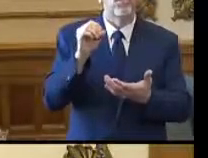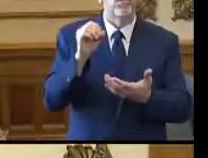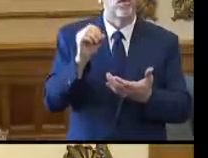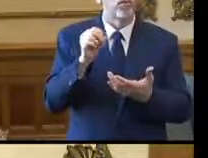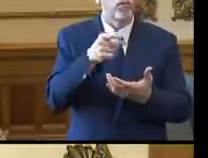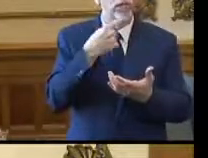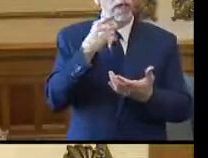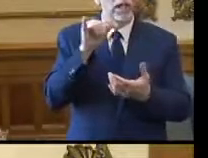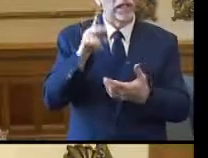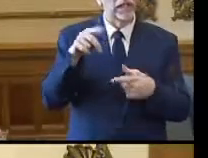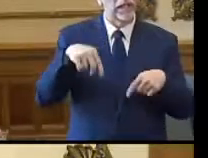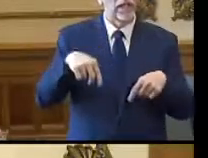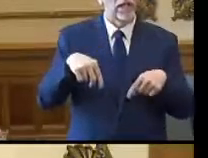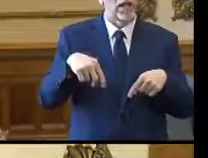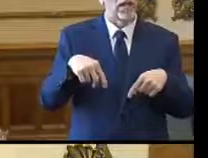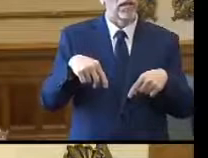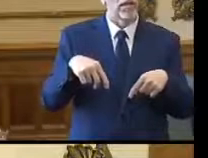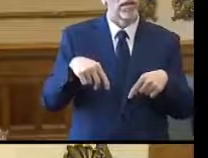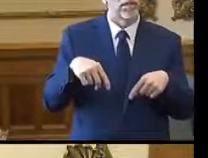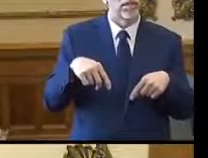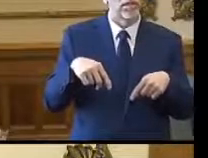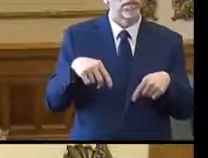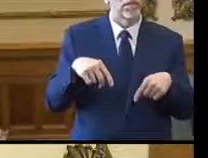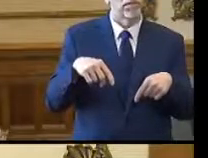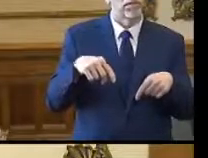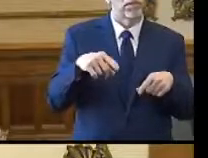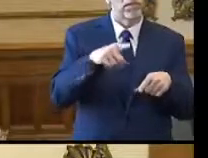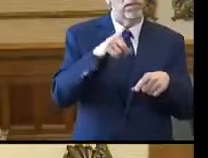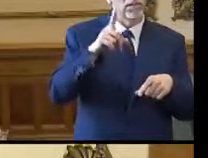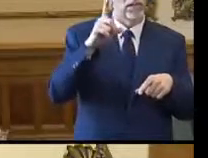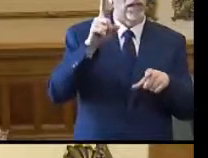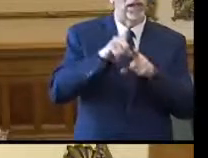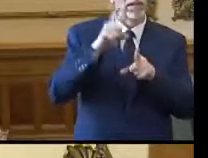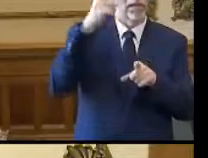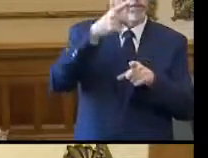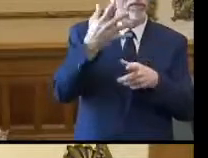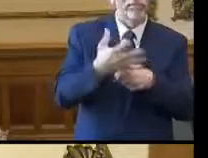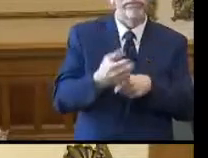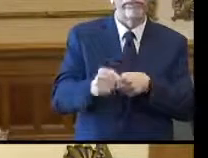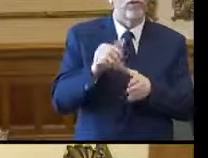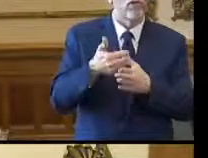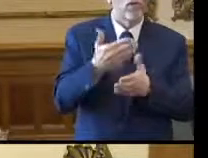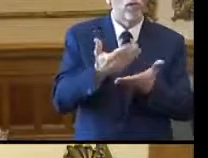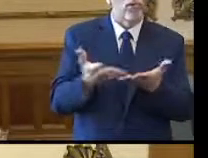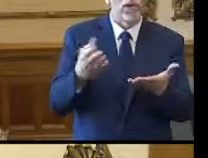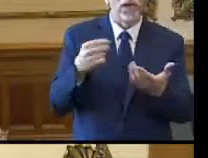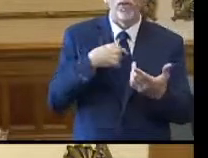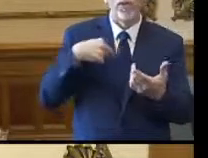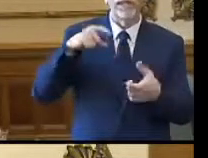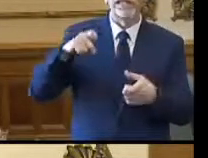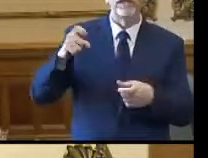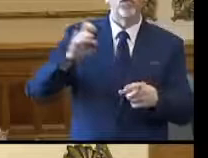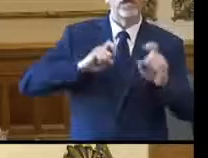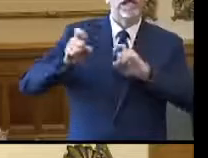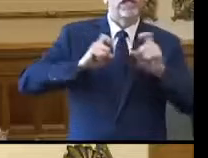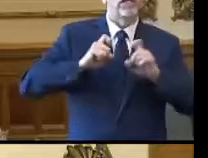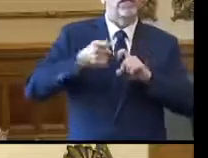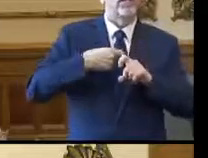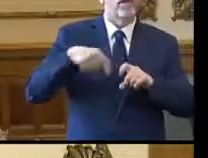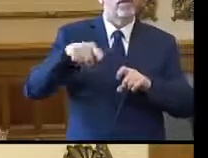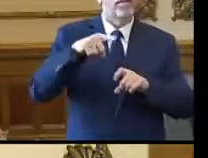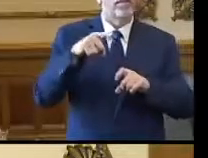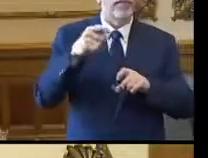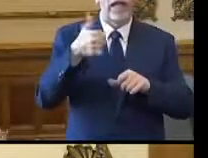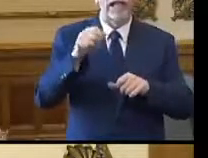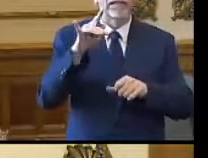saying that Indiana, as a government, has exhausted all of its resources now and will need donations from any supply they can